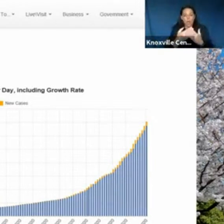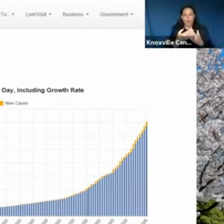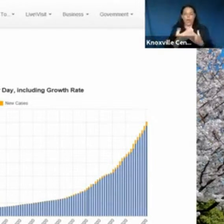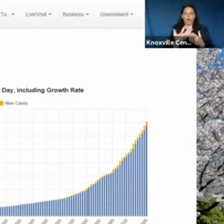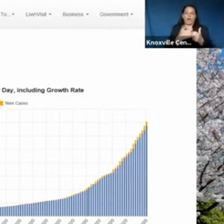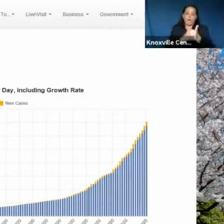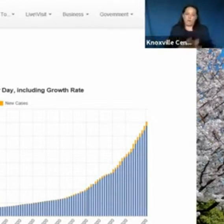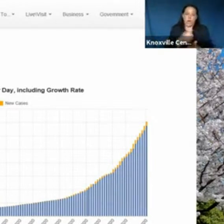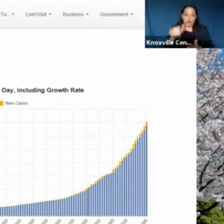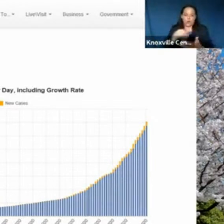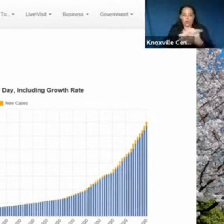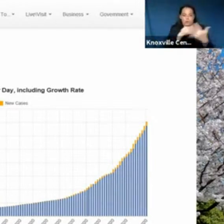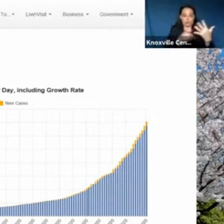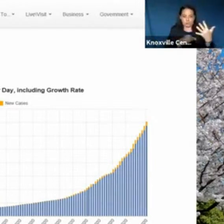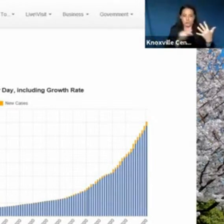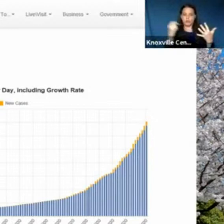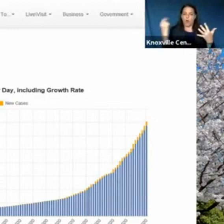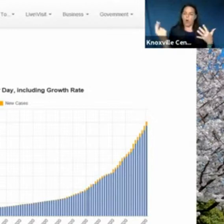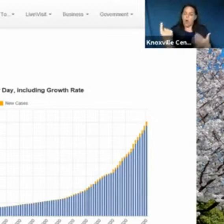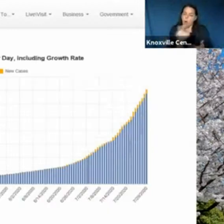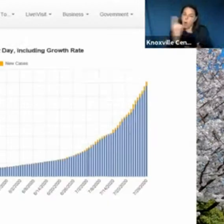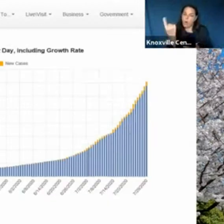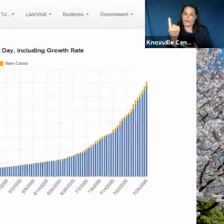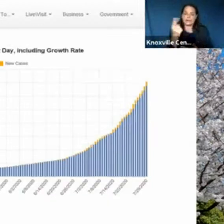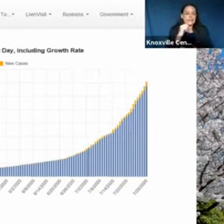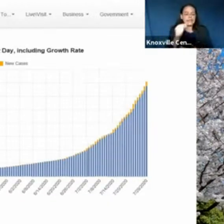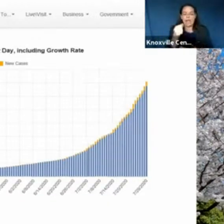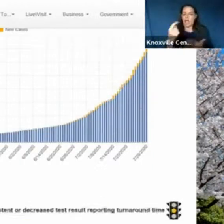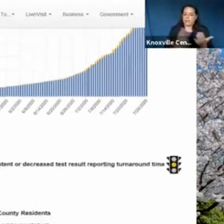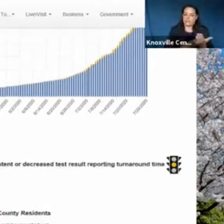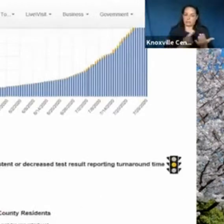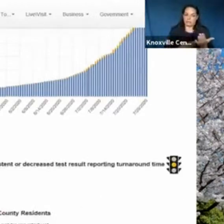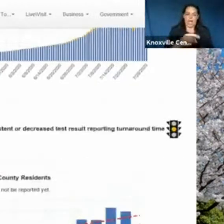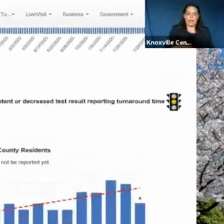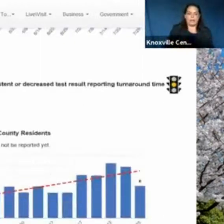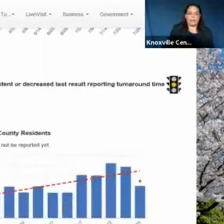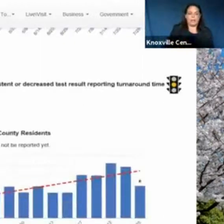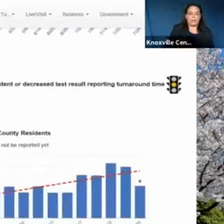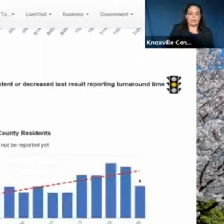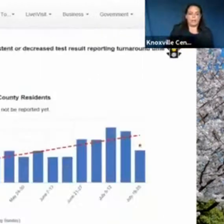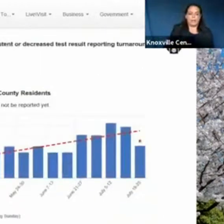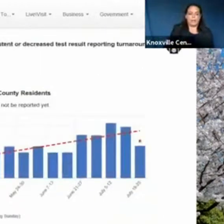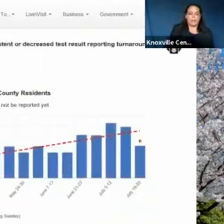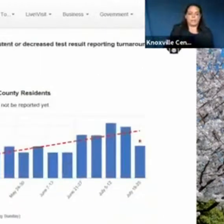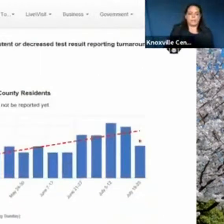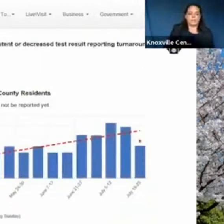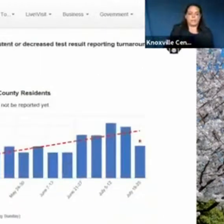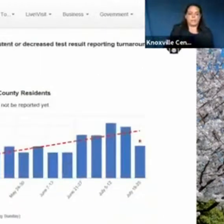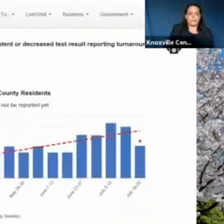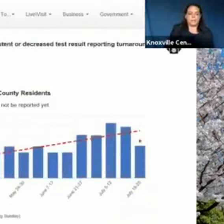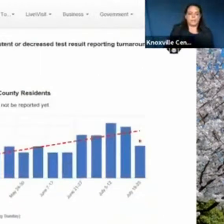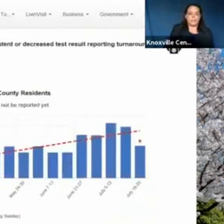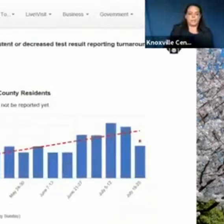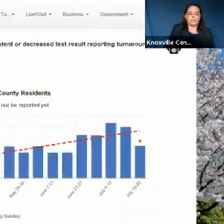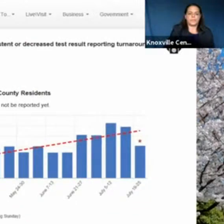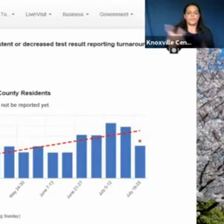the 5 core actions all of the time, not just some of the time. Our second